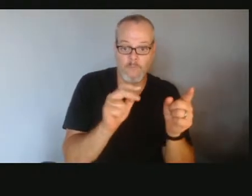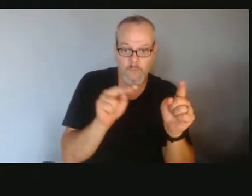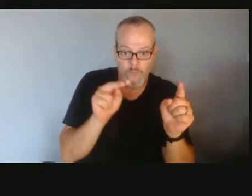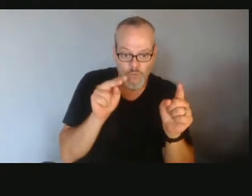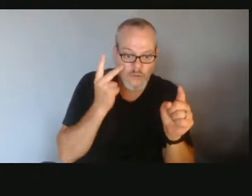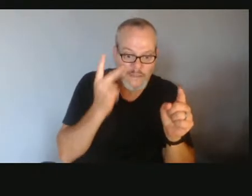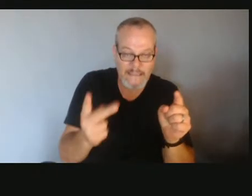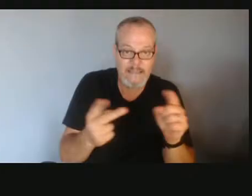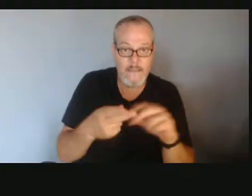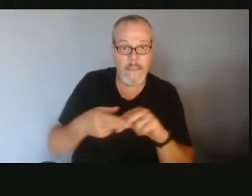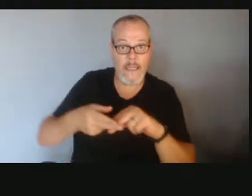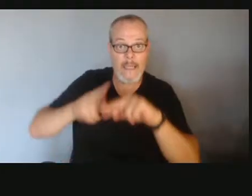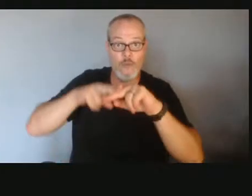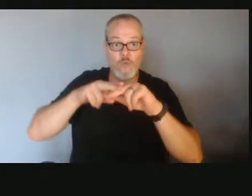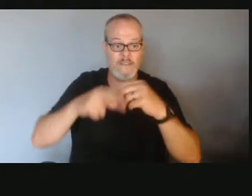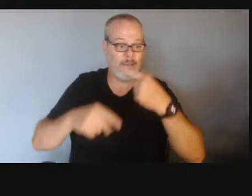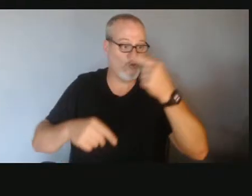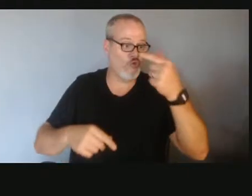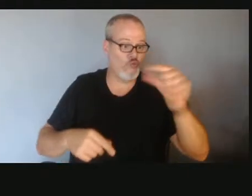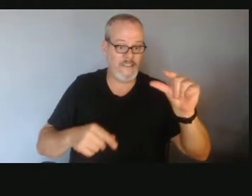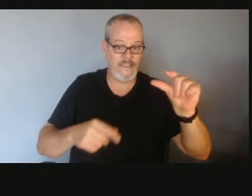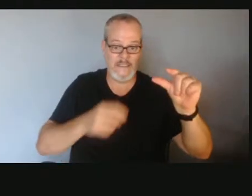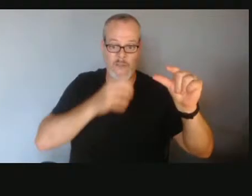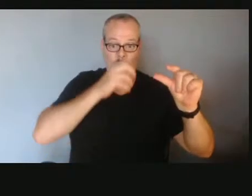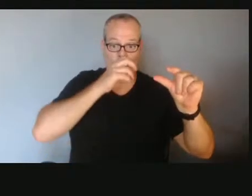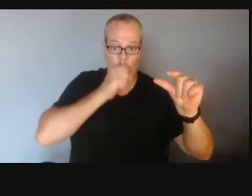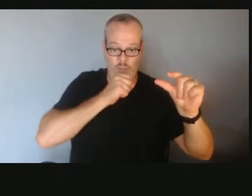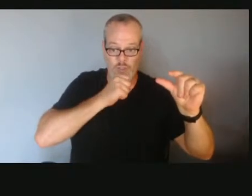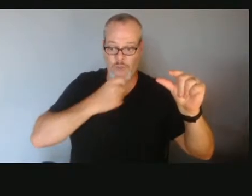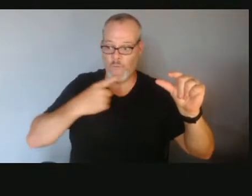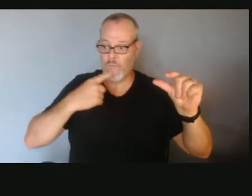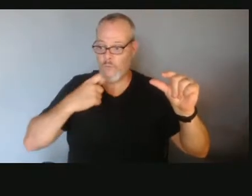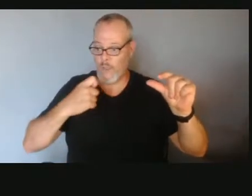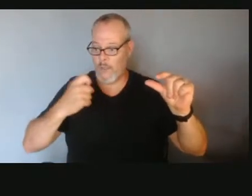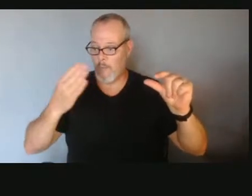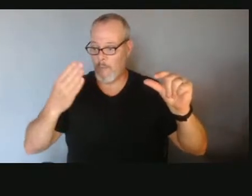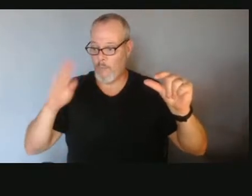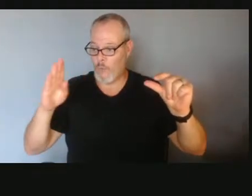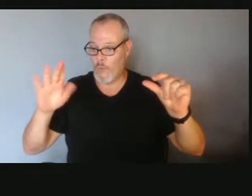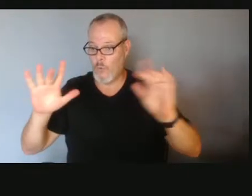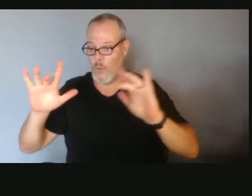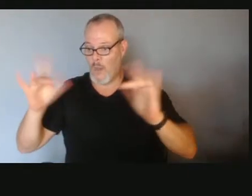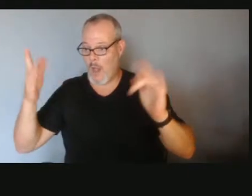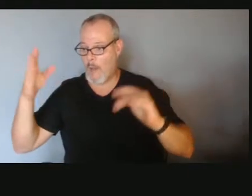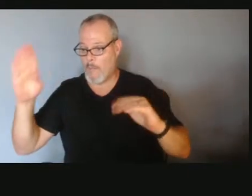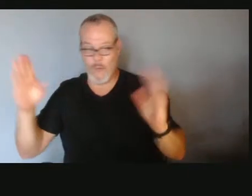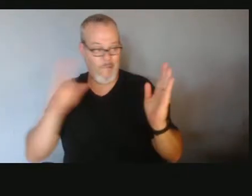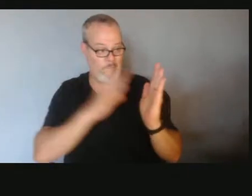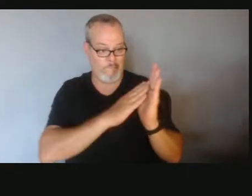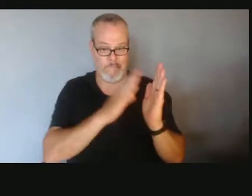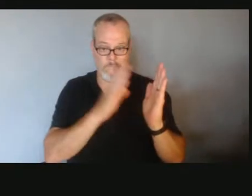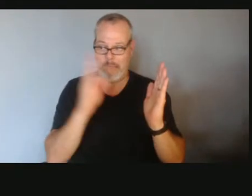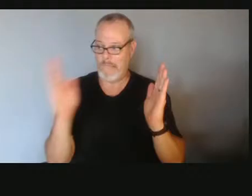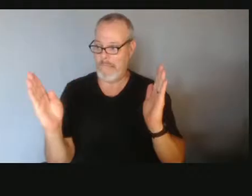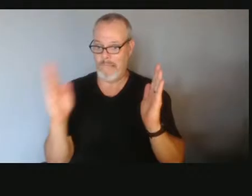is green to orange to red to blue to light blue, and so that's this direction towards the radar. So